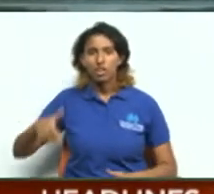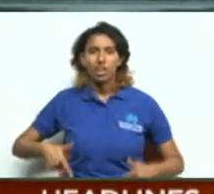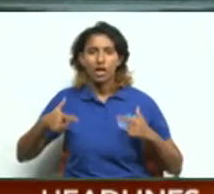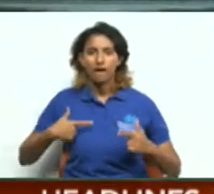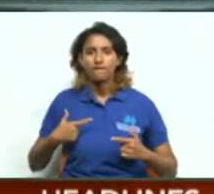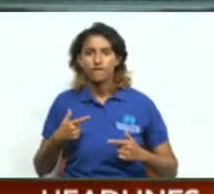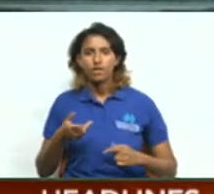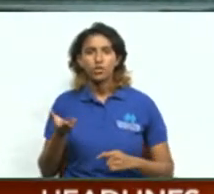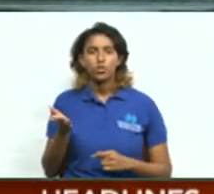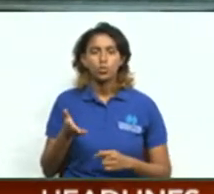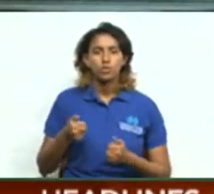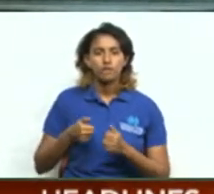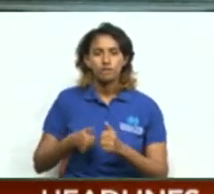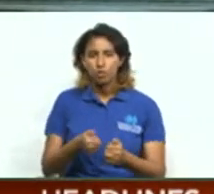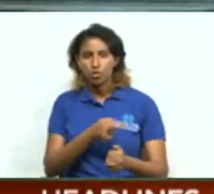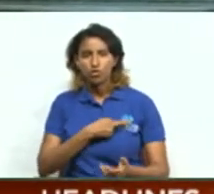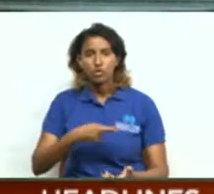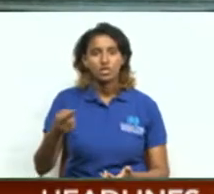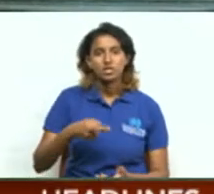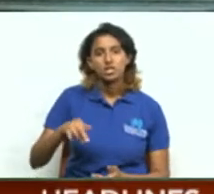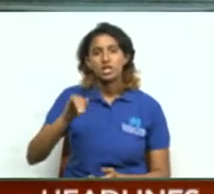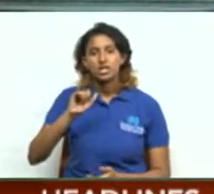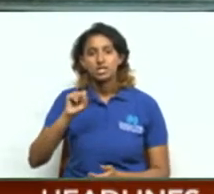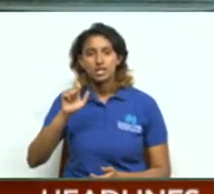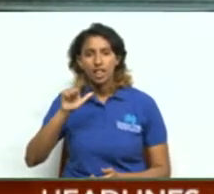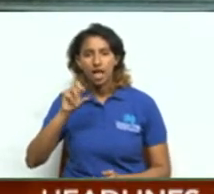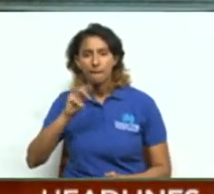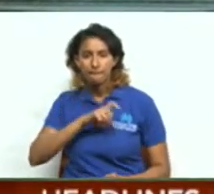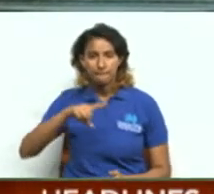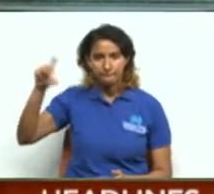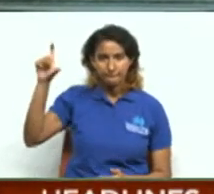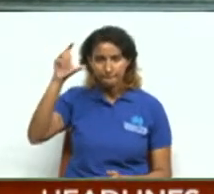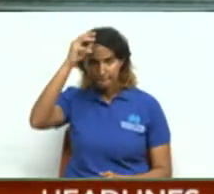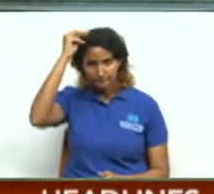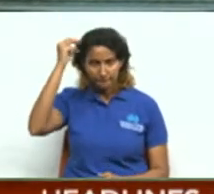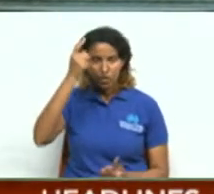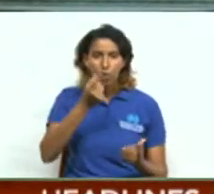these preparations you see go into coming into the special day?